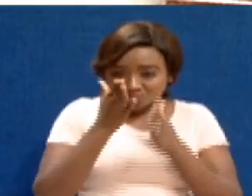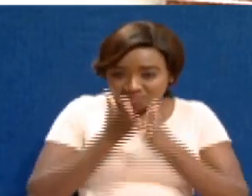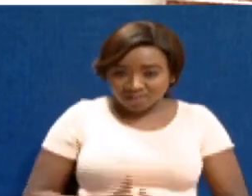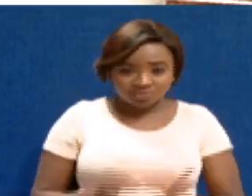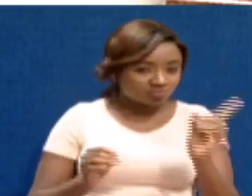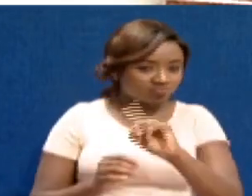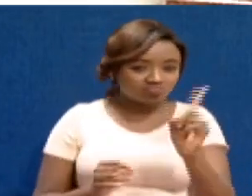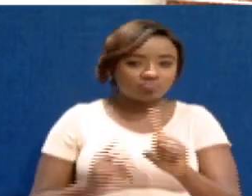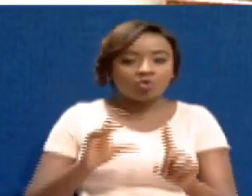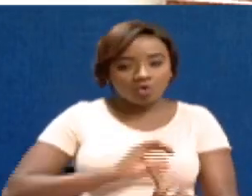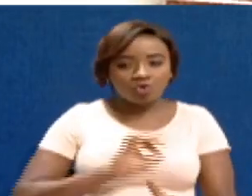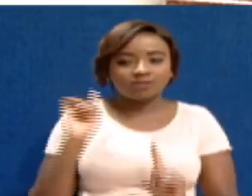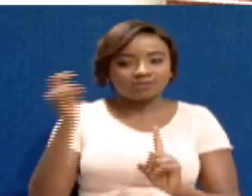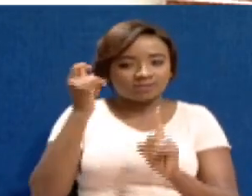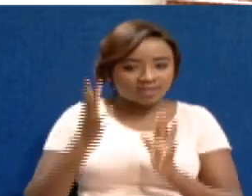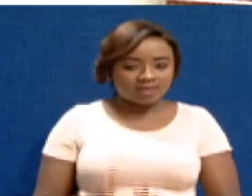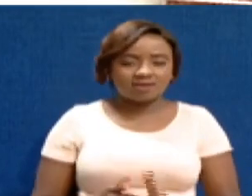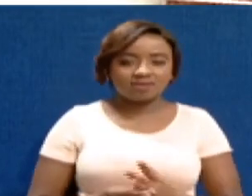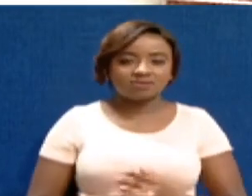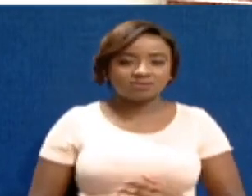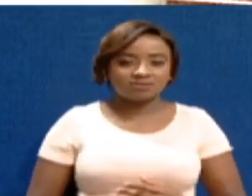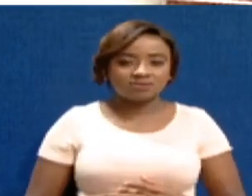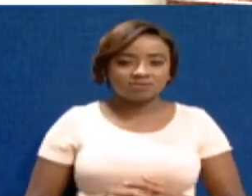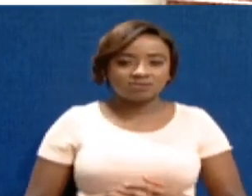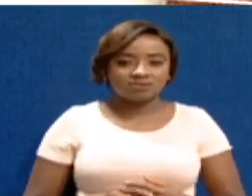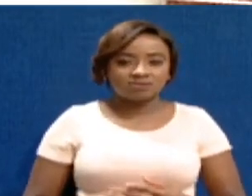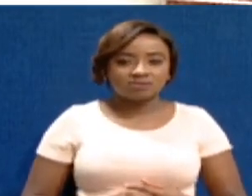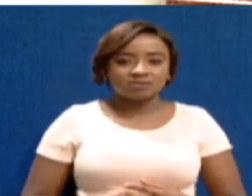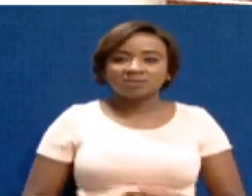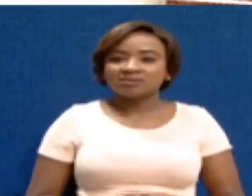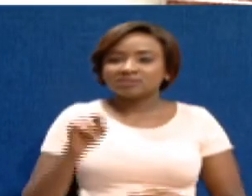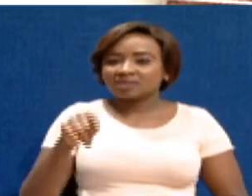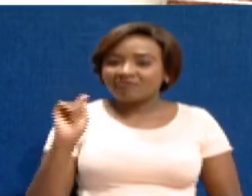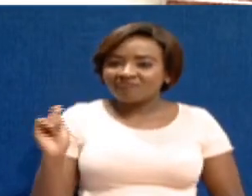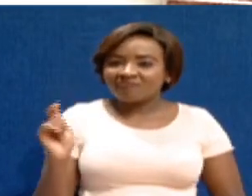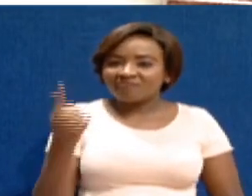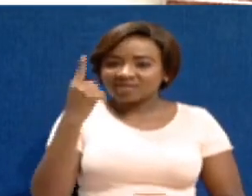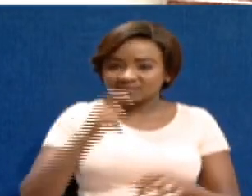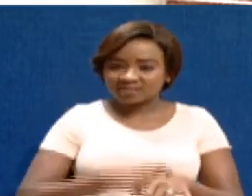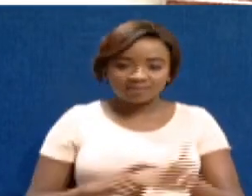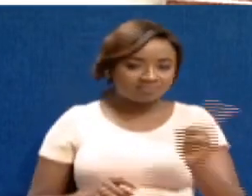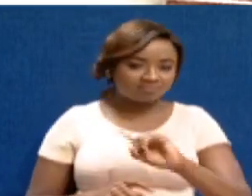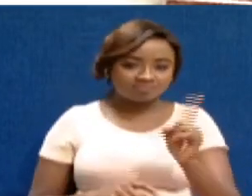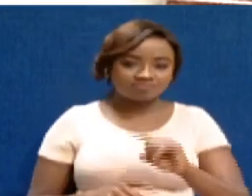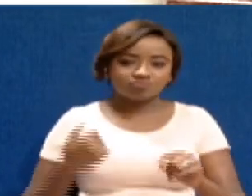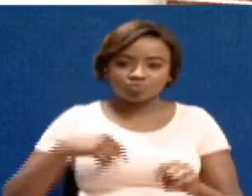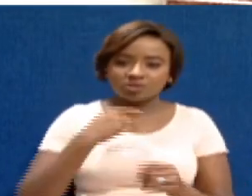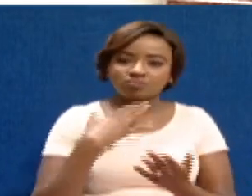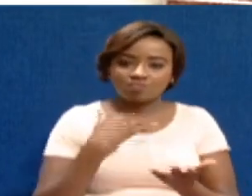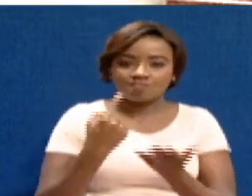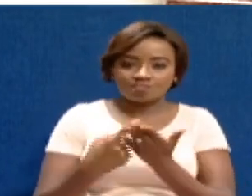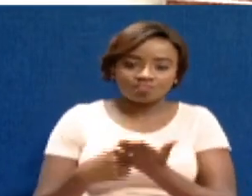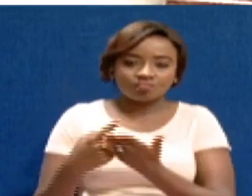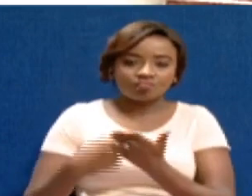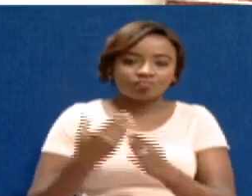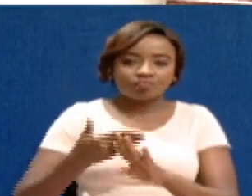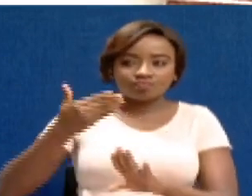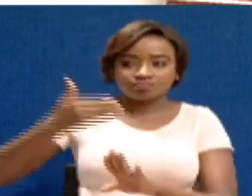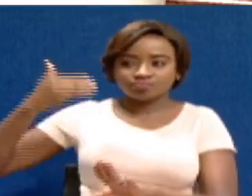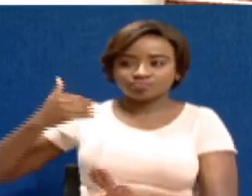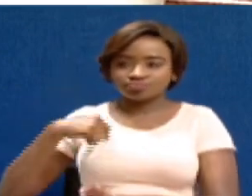Kenya. And this is not the first time we are asking for this type of discussions. Our current